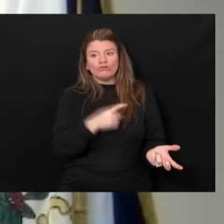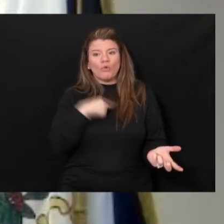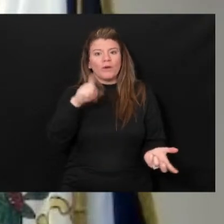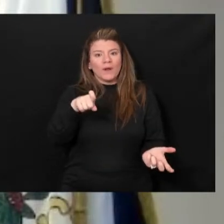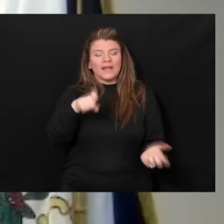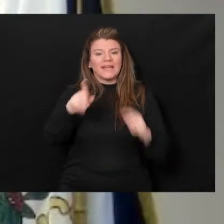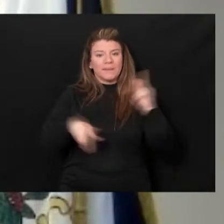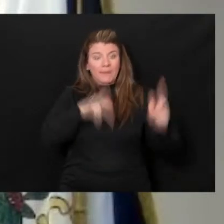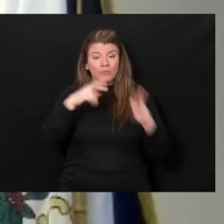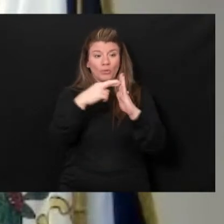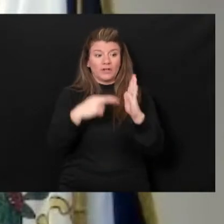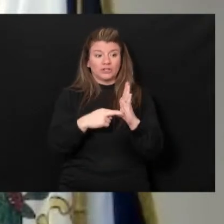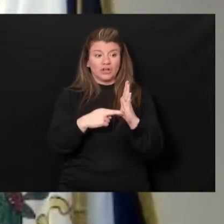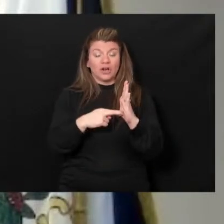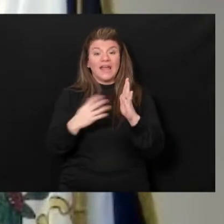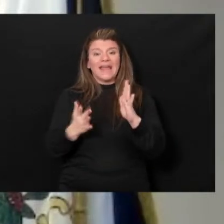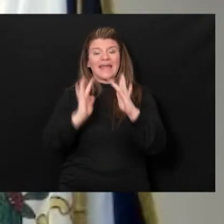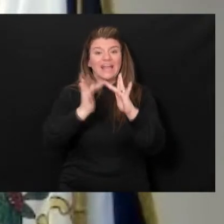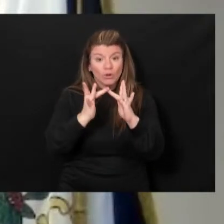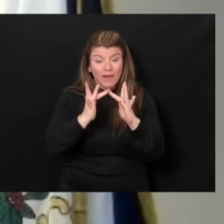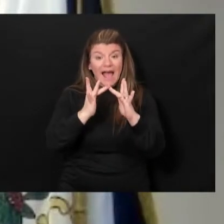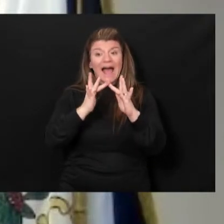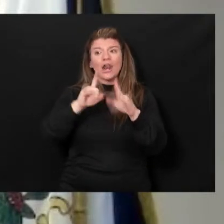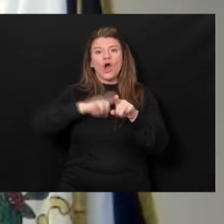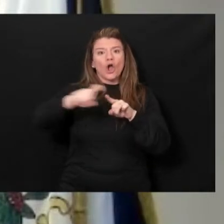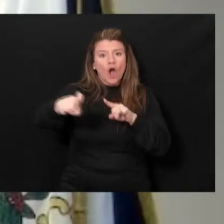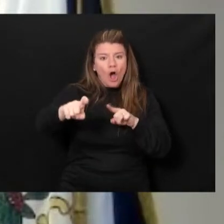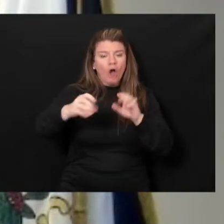to register, to get online, or to call our